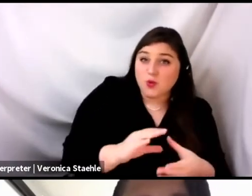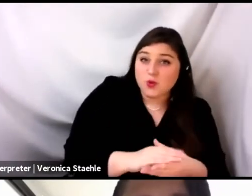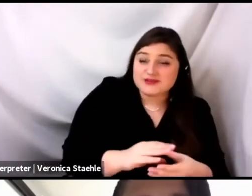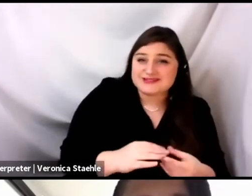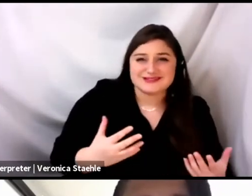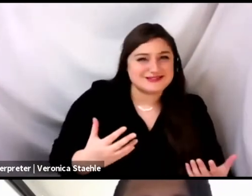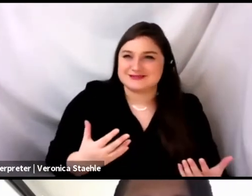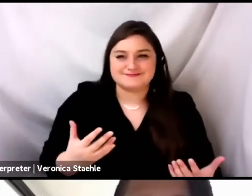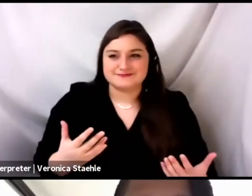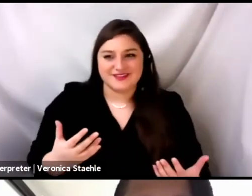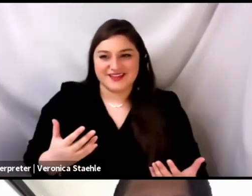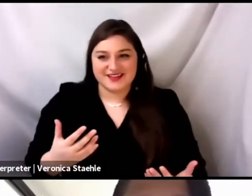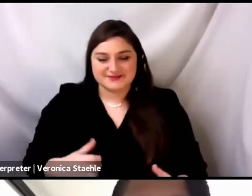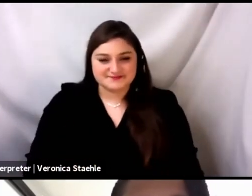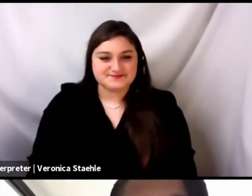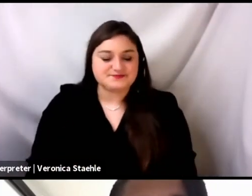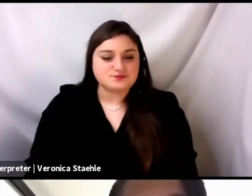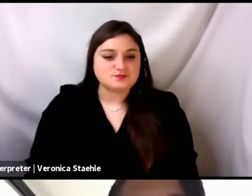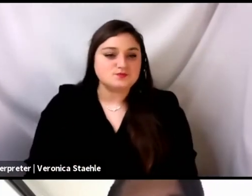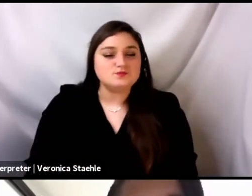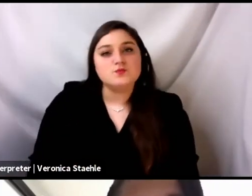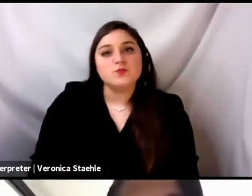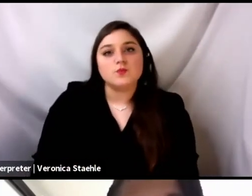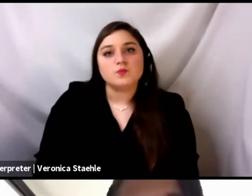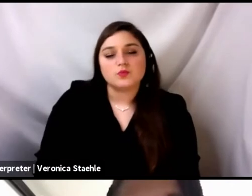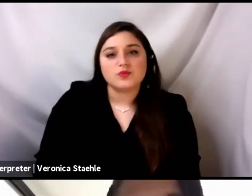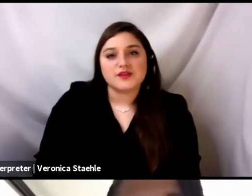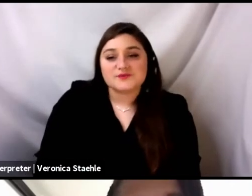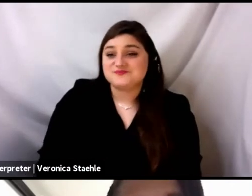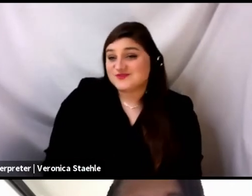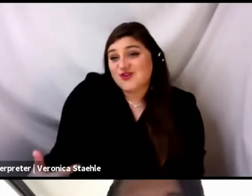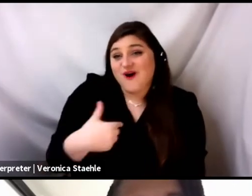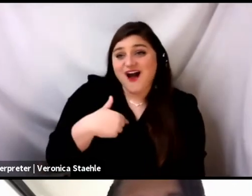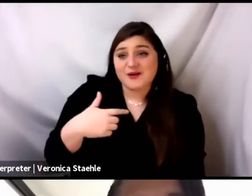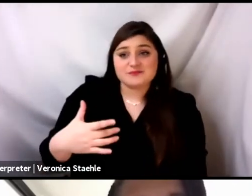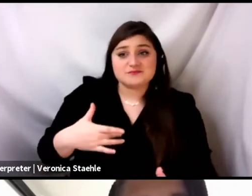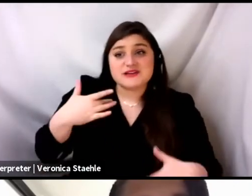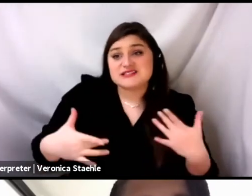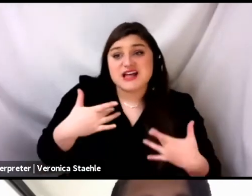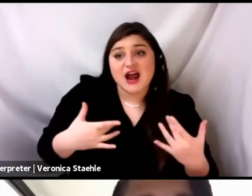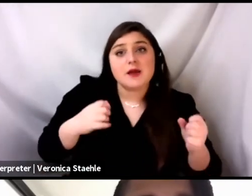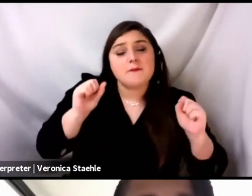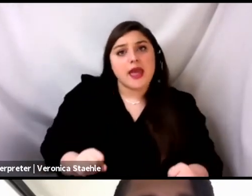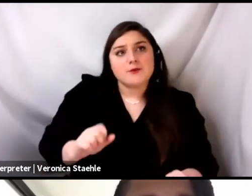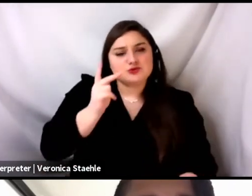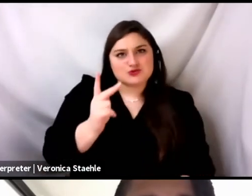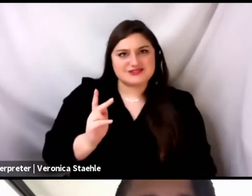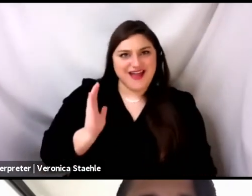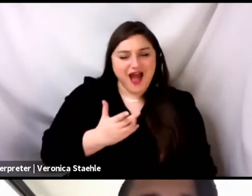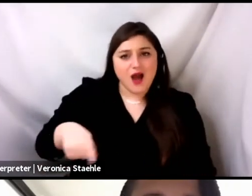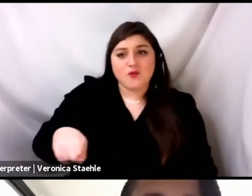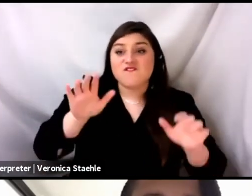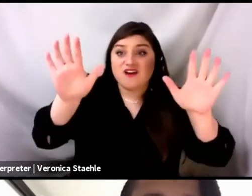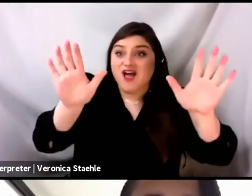forms of media. So yeah, I'm really excited to be able to see like the phenomenal communities that are out